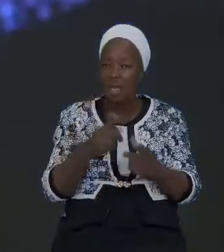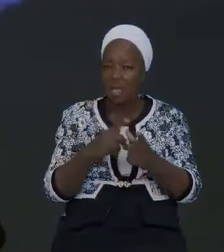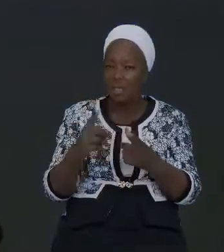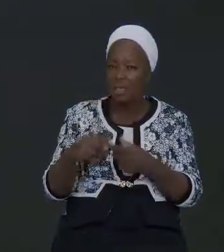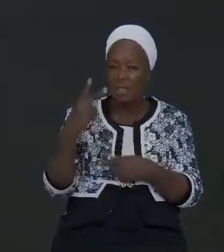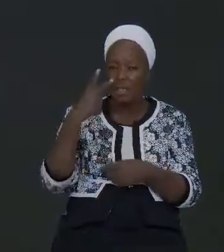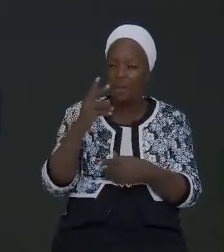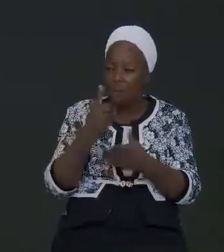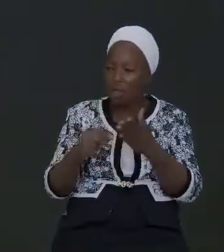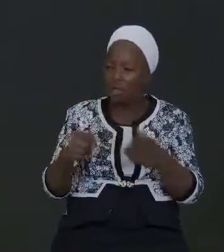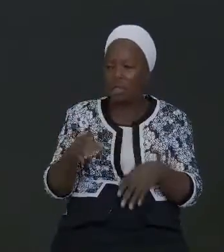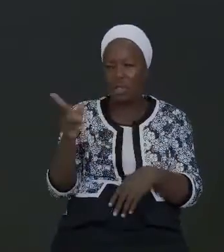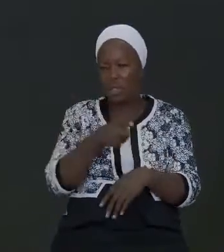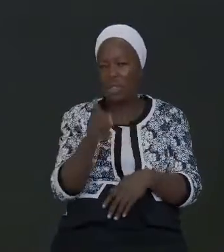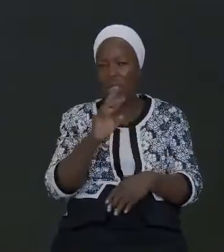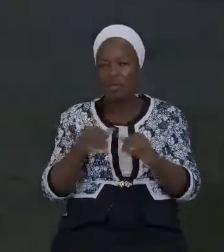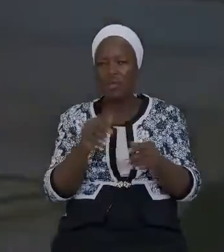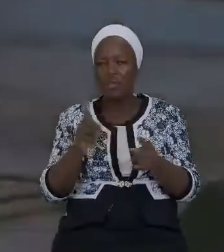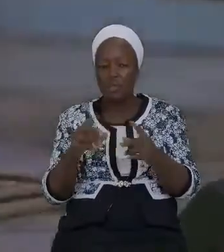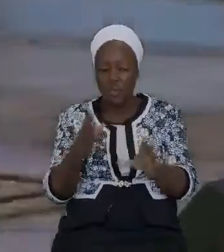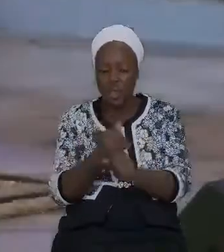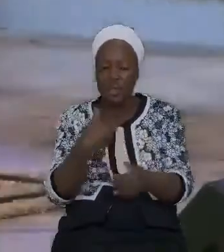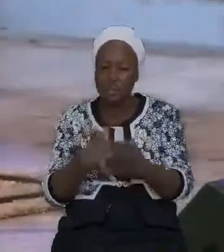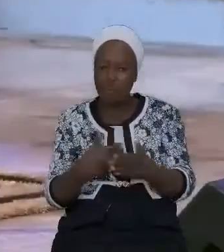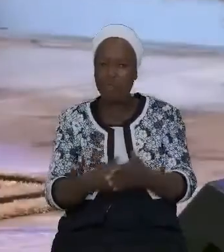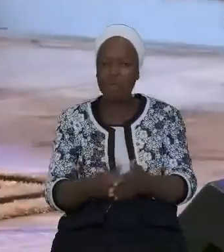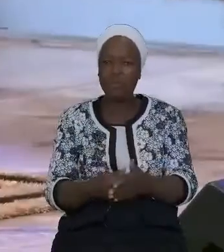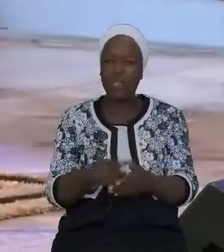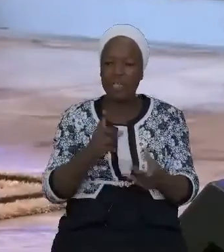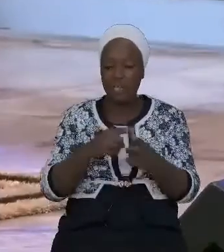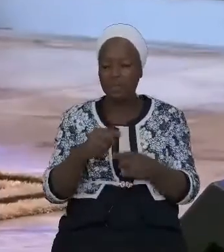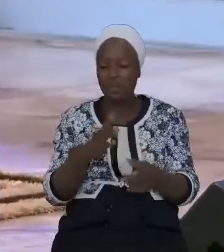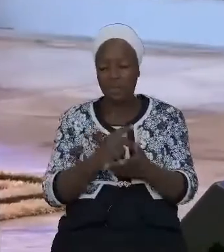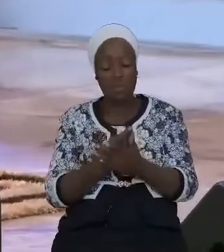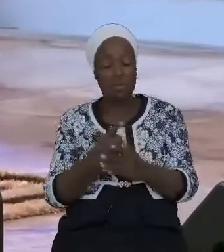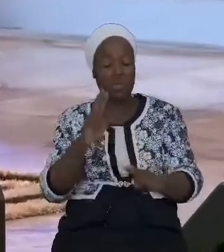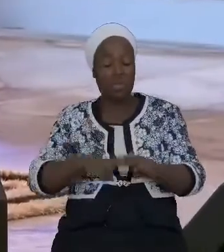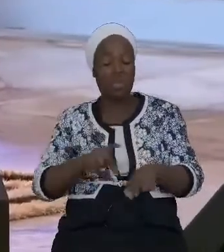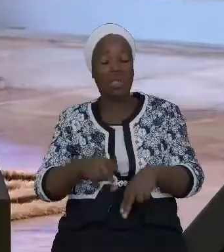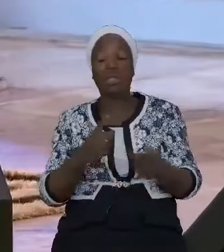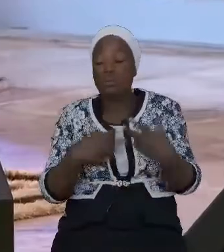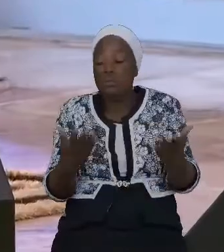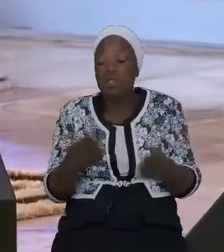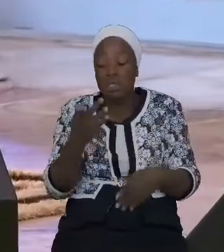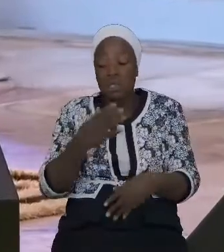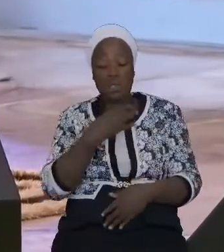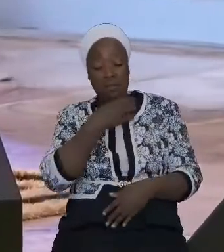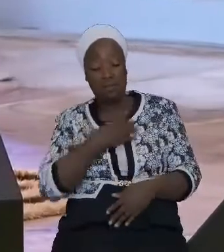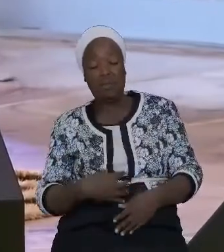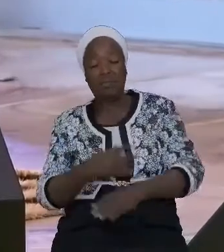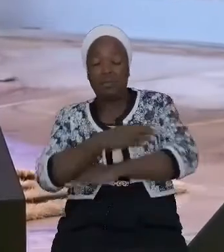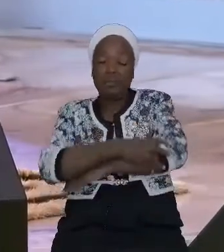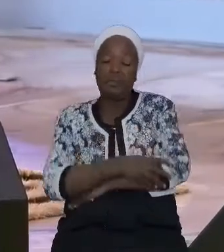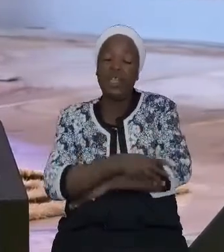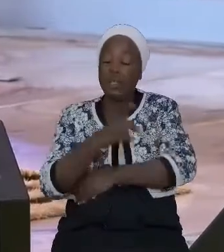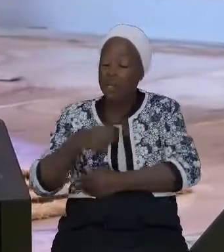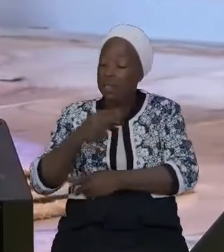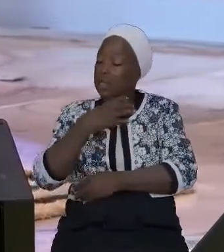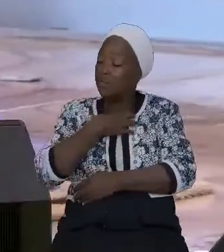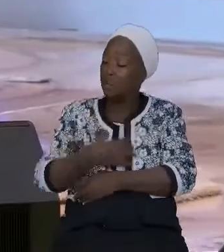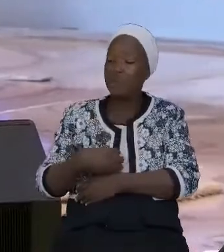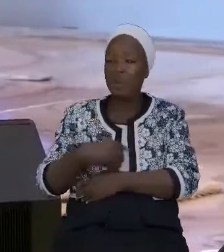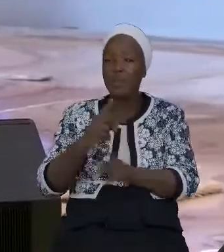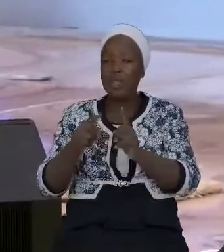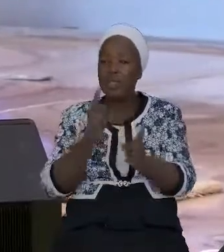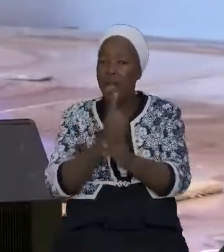your hand and say there is famine. Yes, there is famine. But have the proper attitude. Look